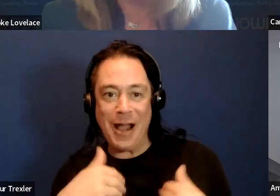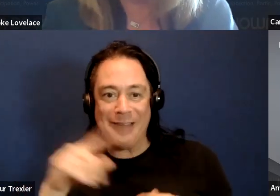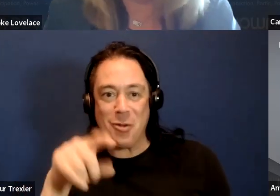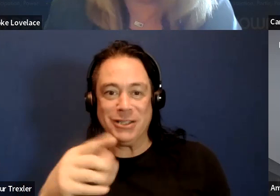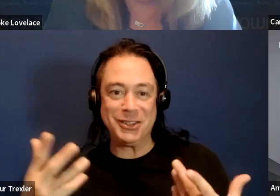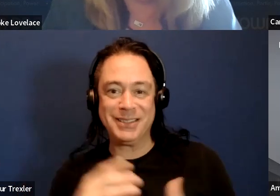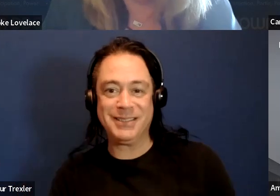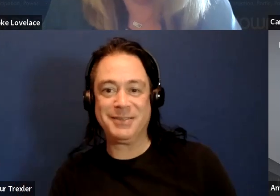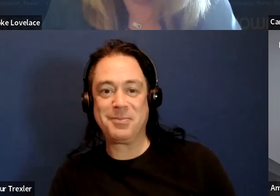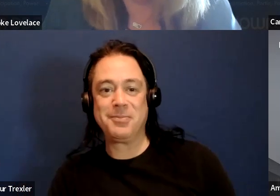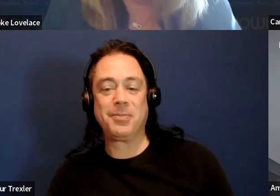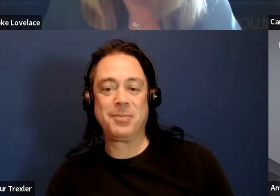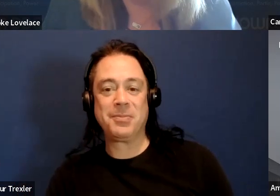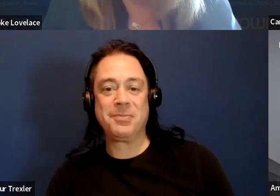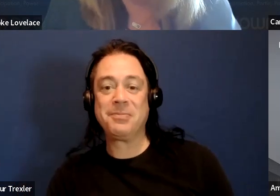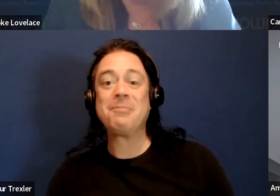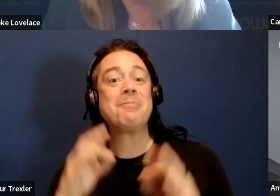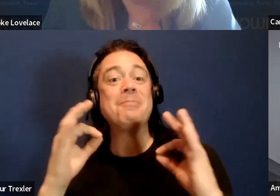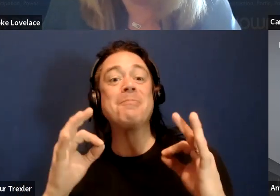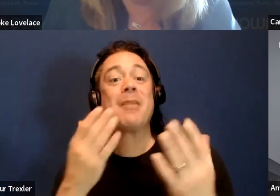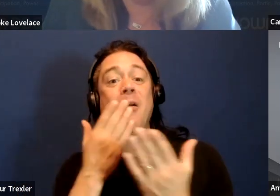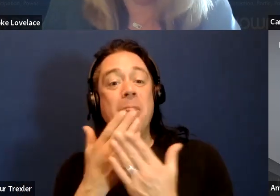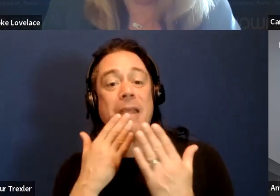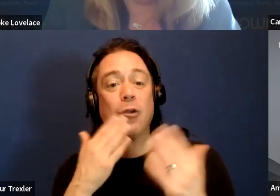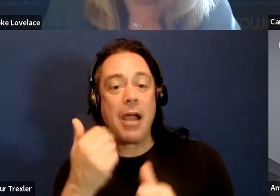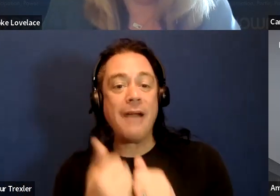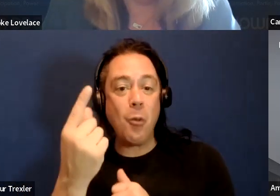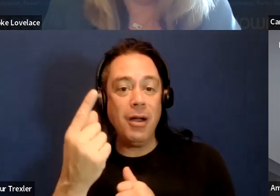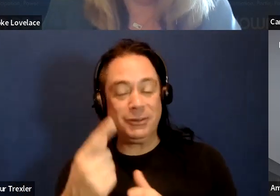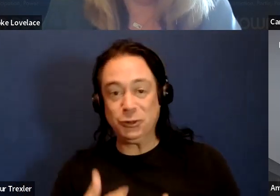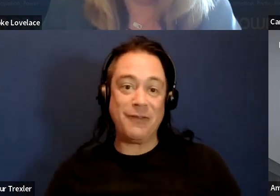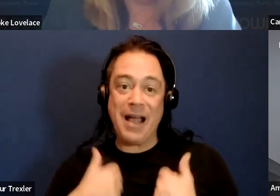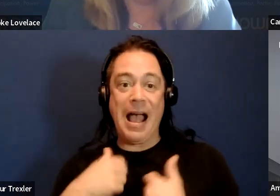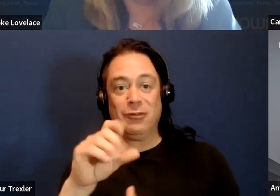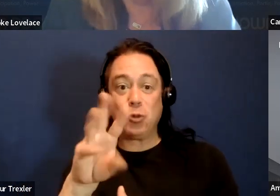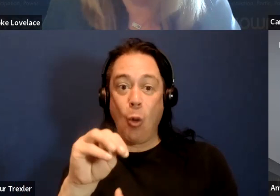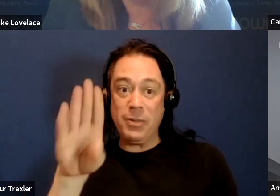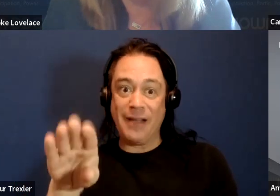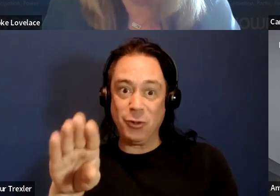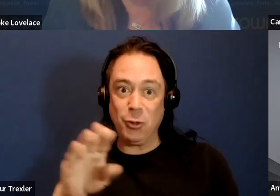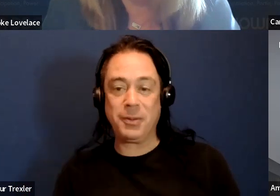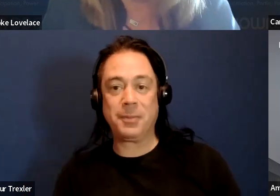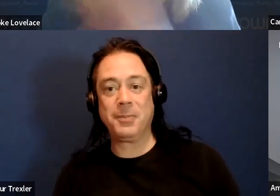questions. That's good. Well, thank you guys, everyone. Survived the storm this afternoon.